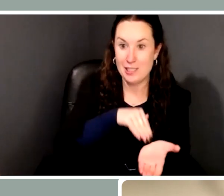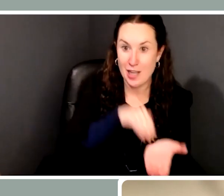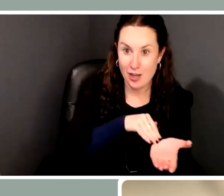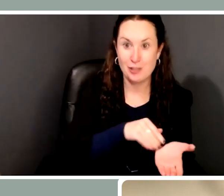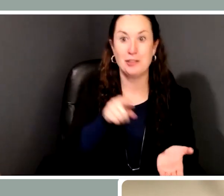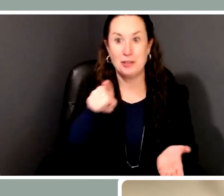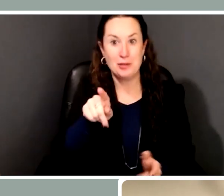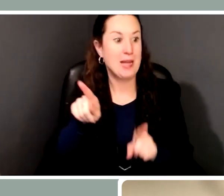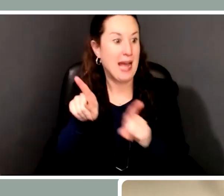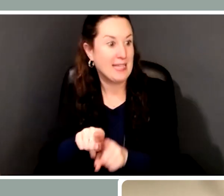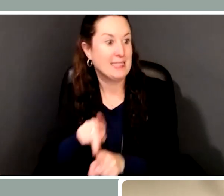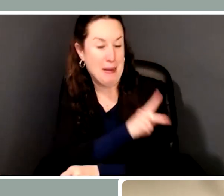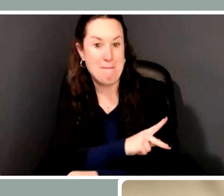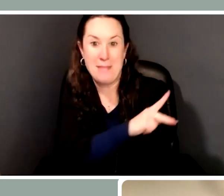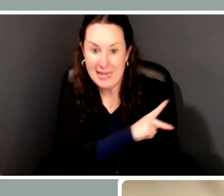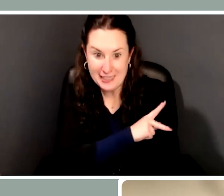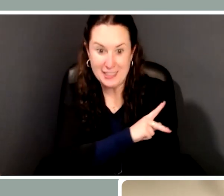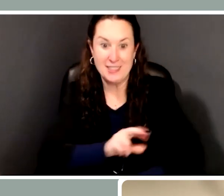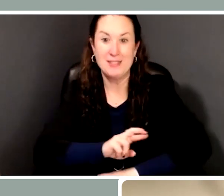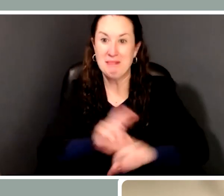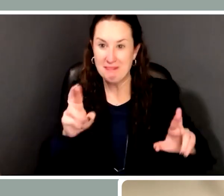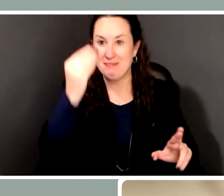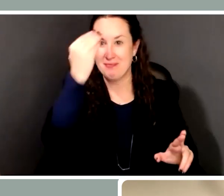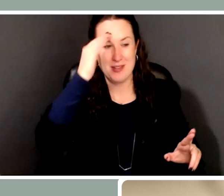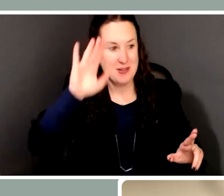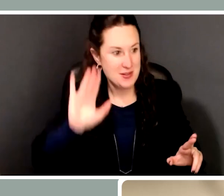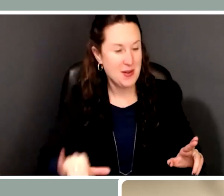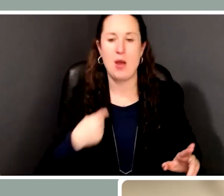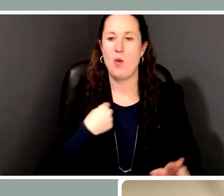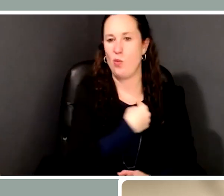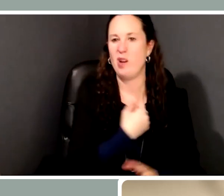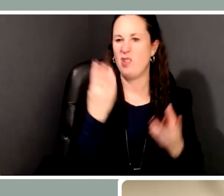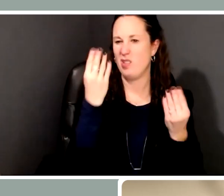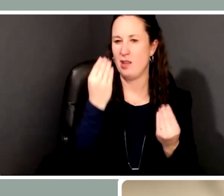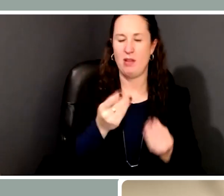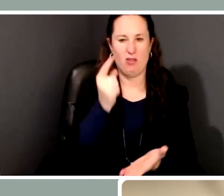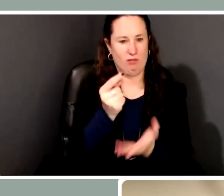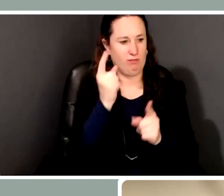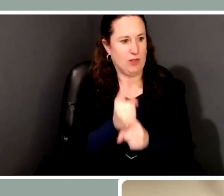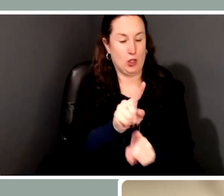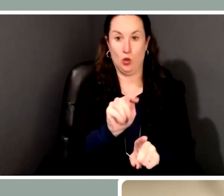as a patient that we are thinking of the right treatment for the tumor that somebody has